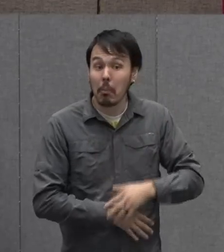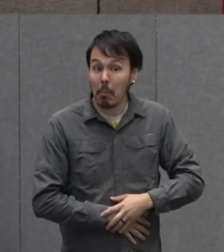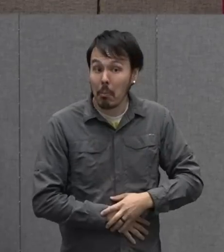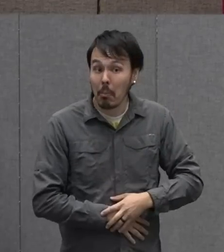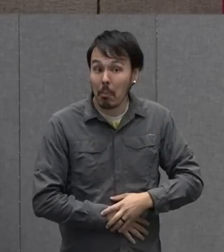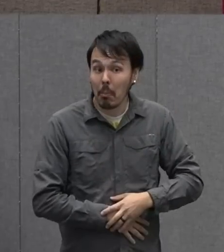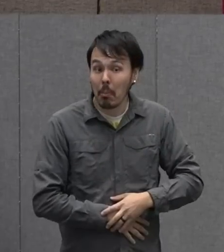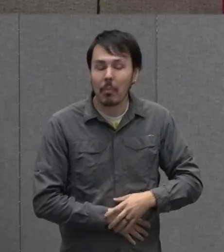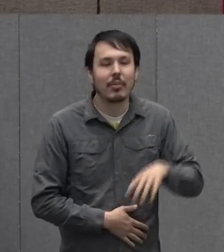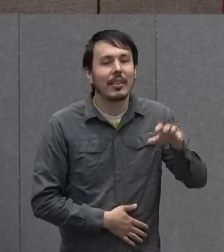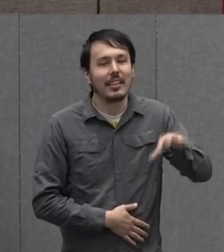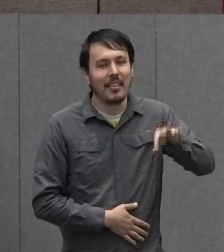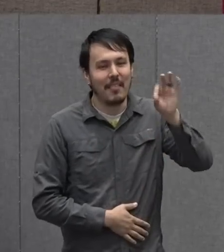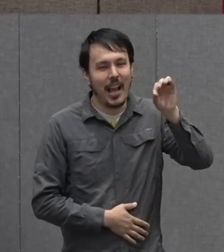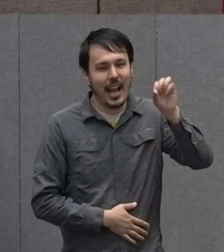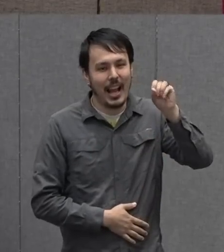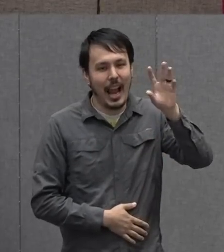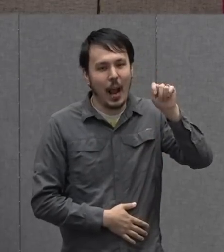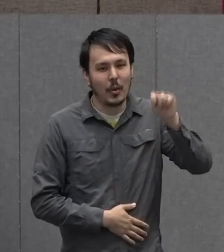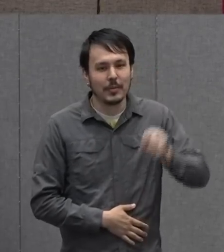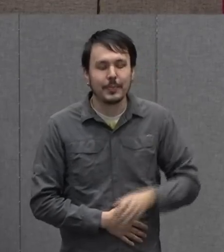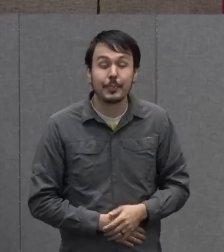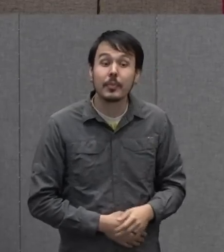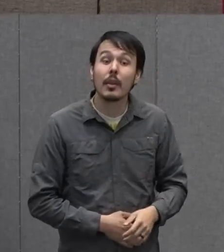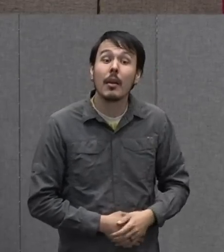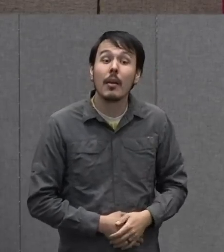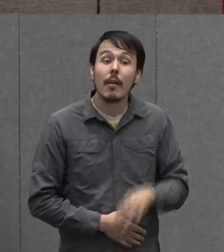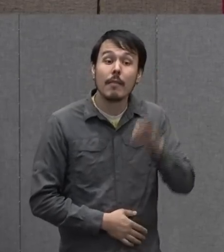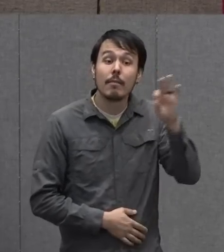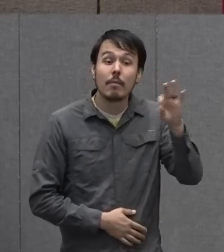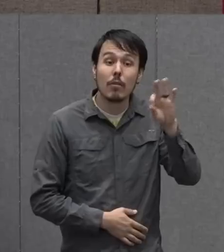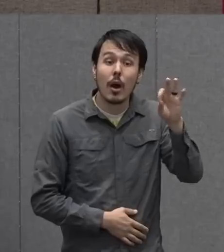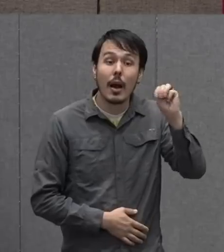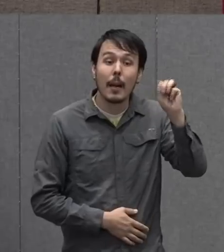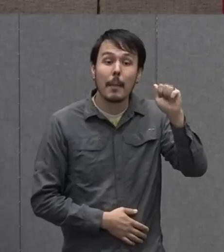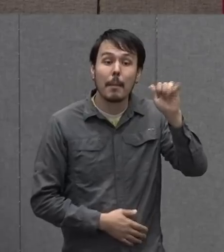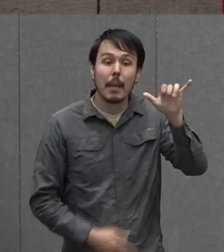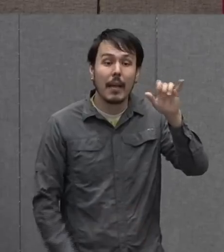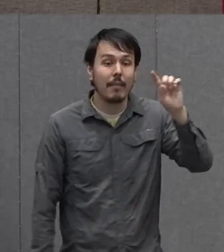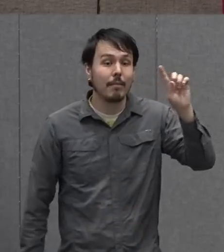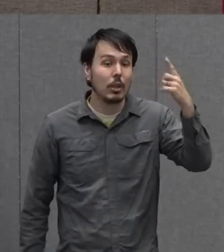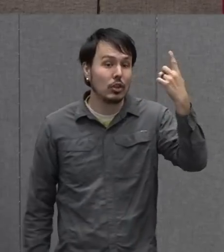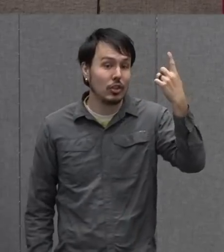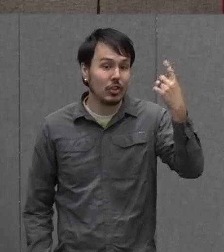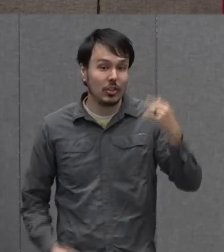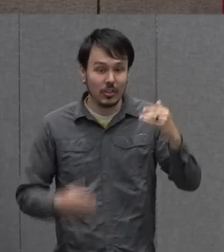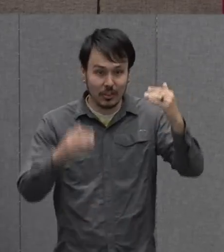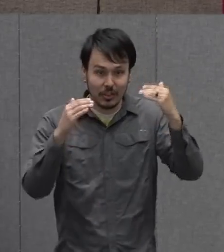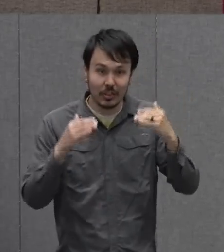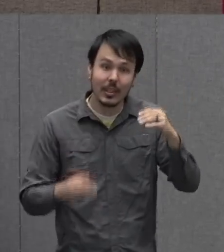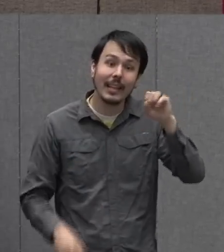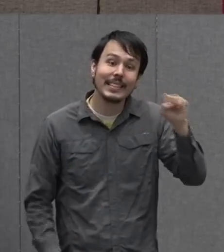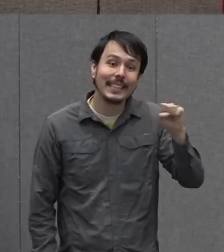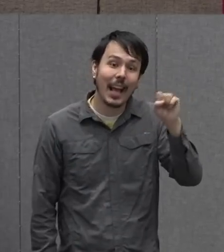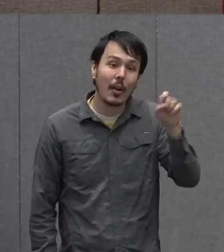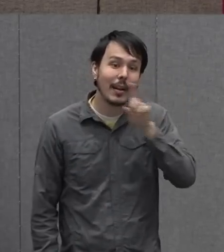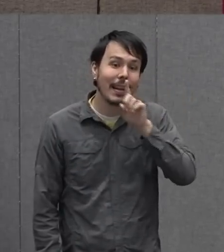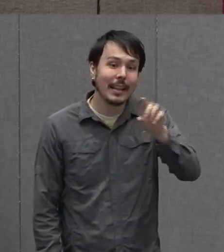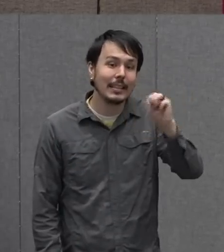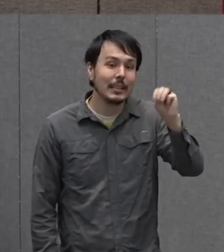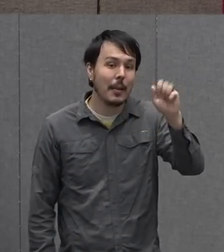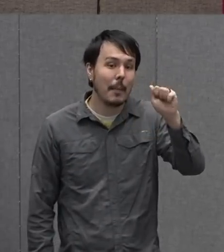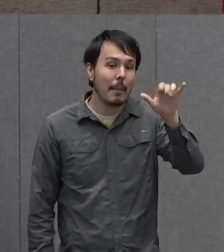Let's find out. Friday, May 1st. Saturday is May